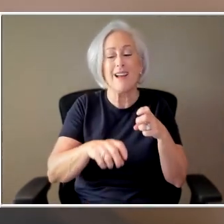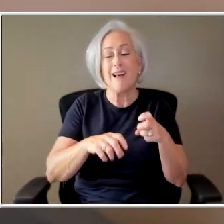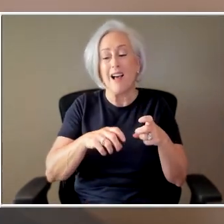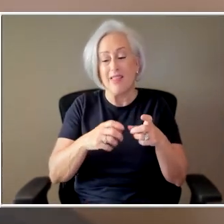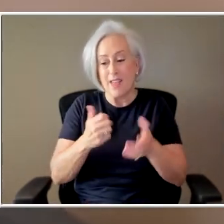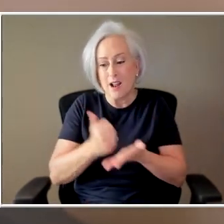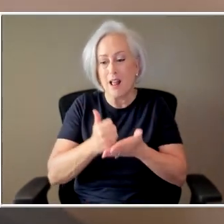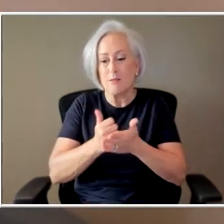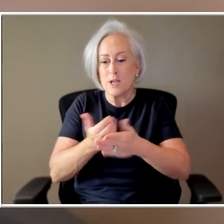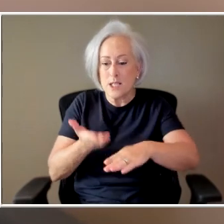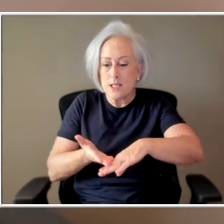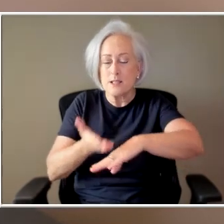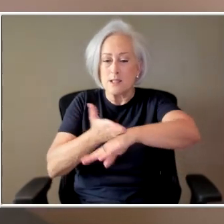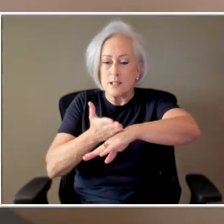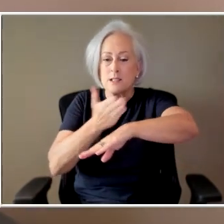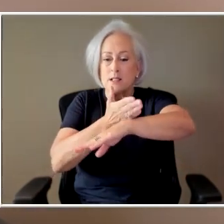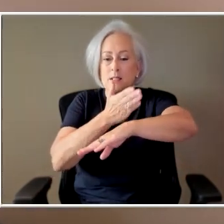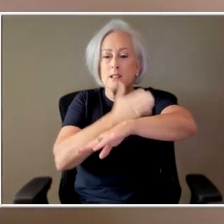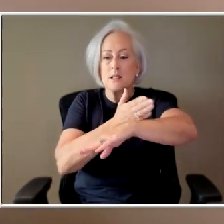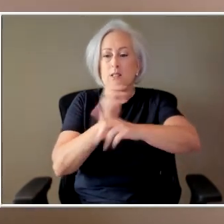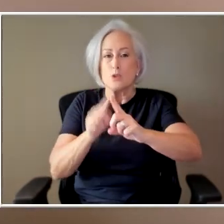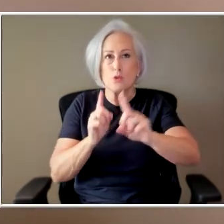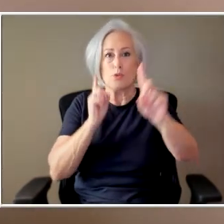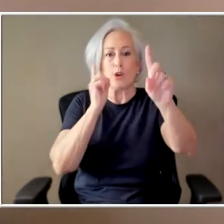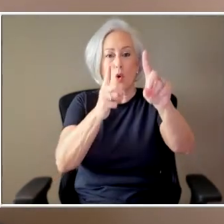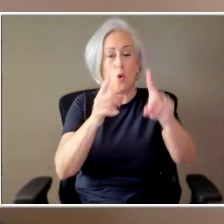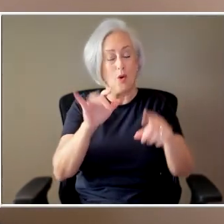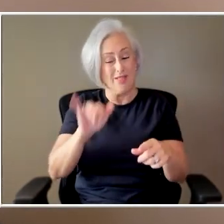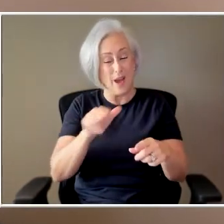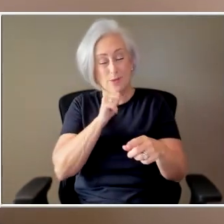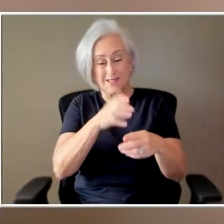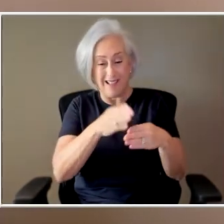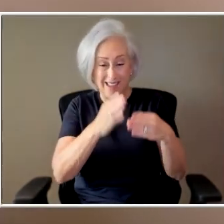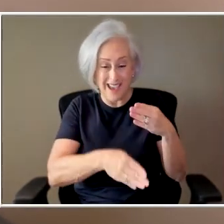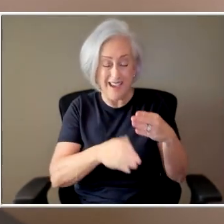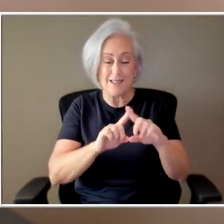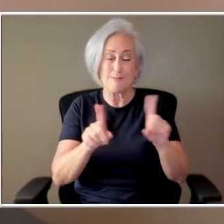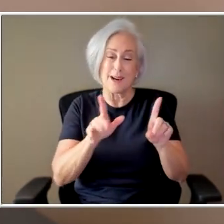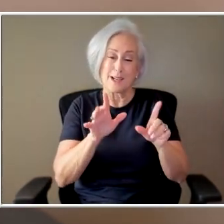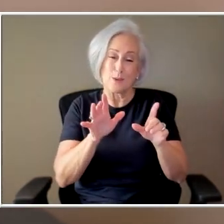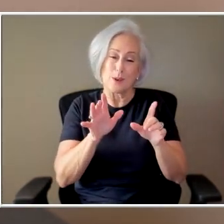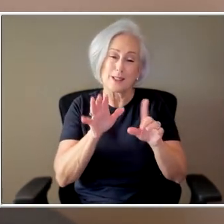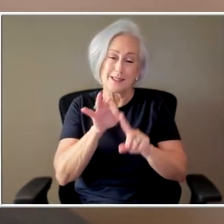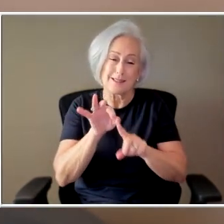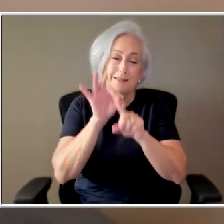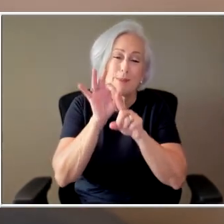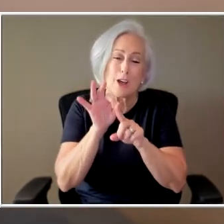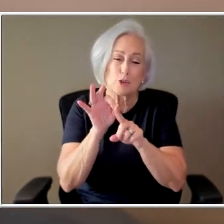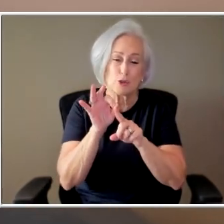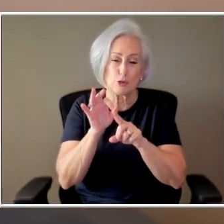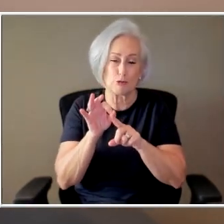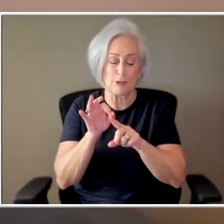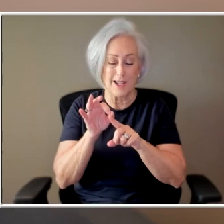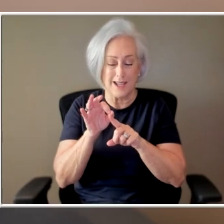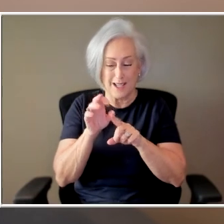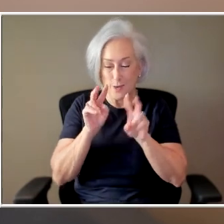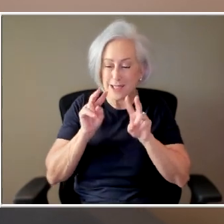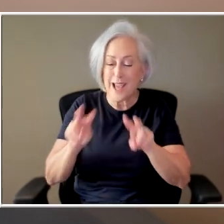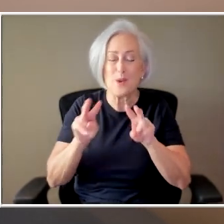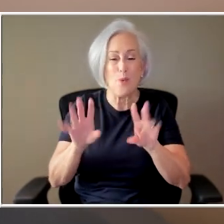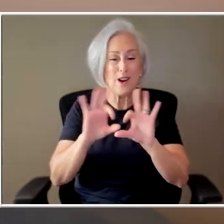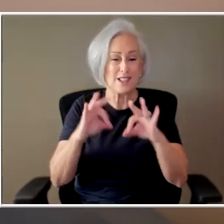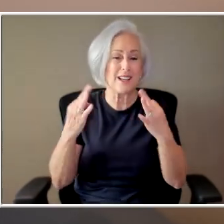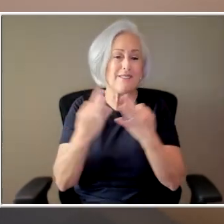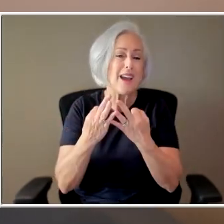goal, even though that wasn't the end, was just really special. We got to build a really strong relationship. It felt like watching family, honestly, go through